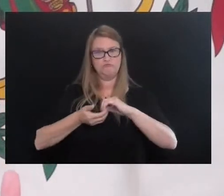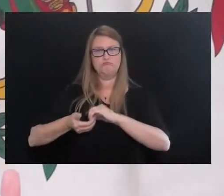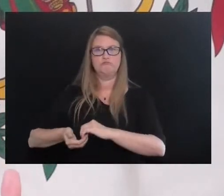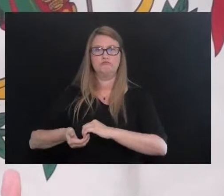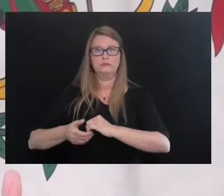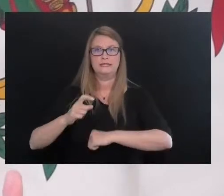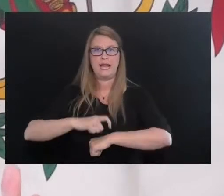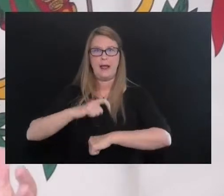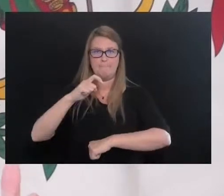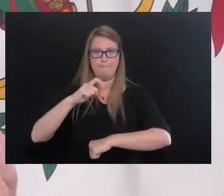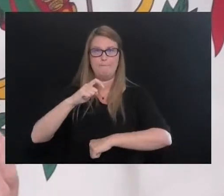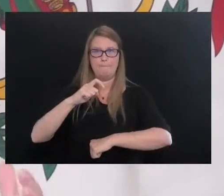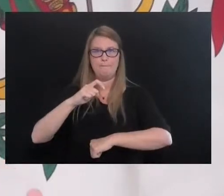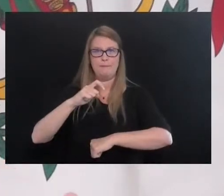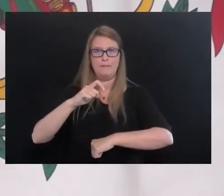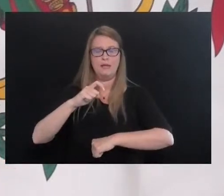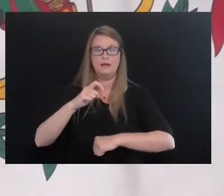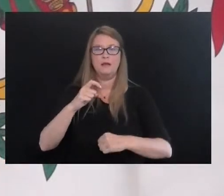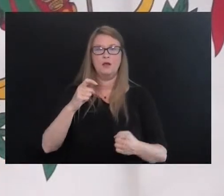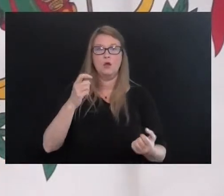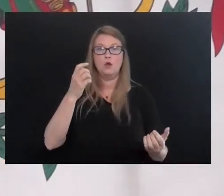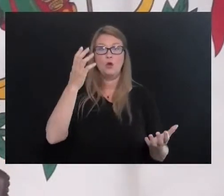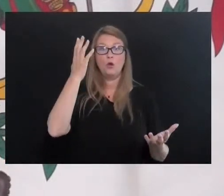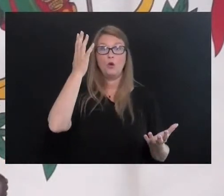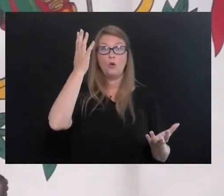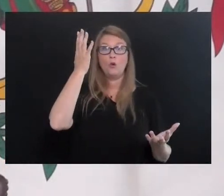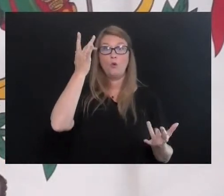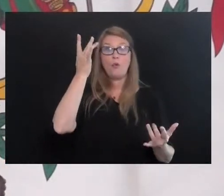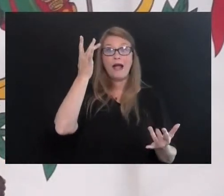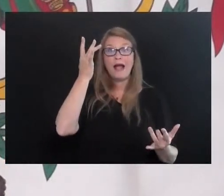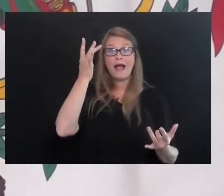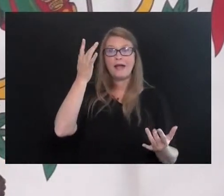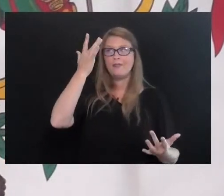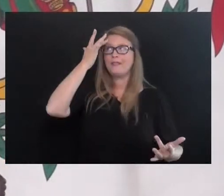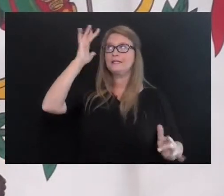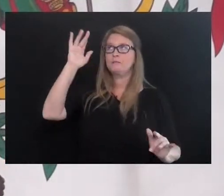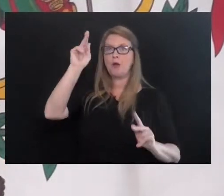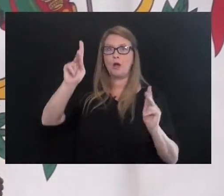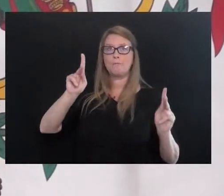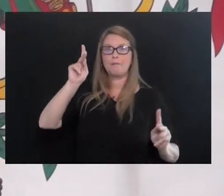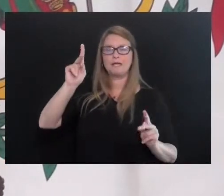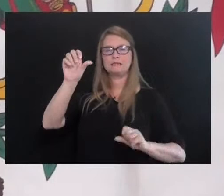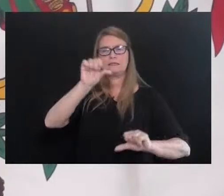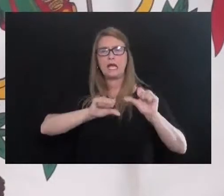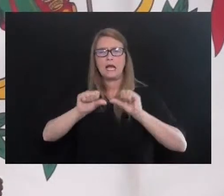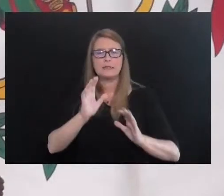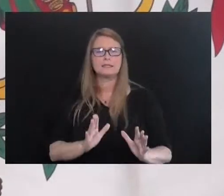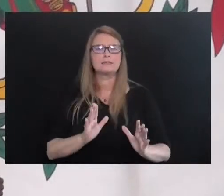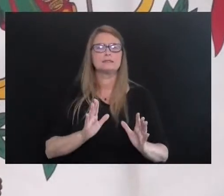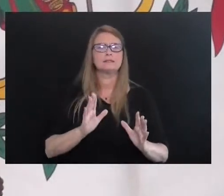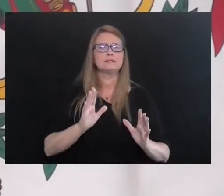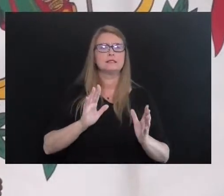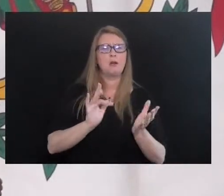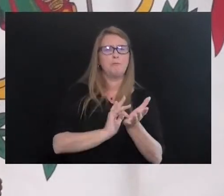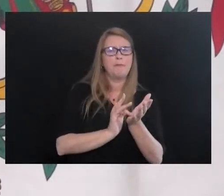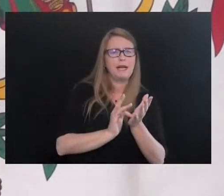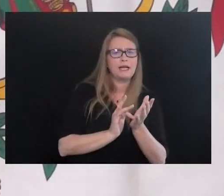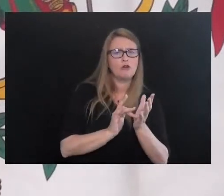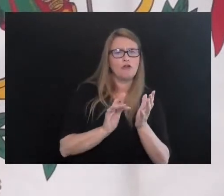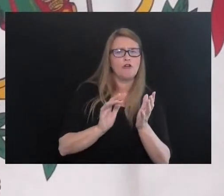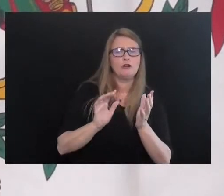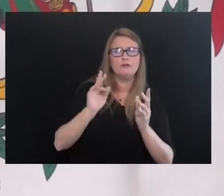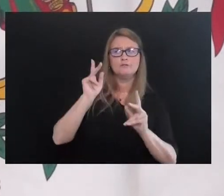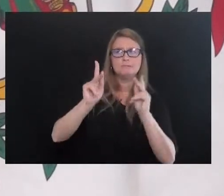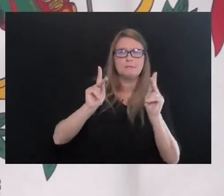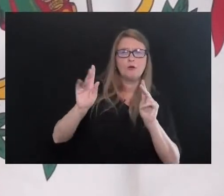time. In order for the superstars, the really smart people, the scientists, the medical field, to